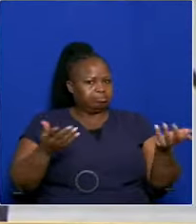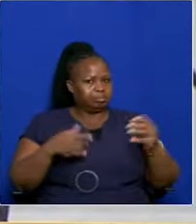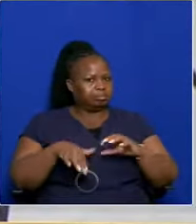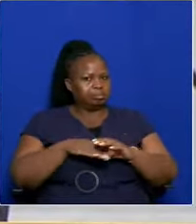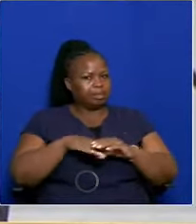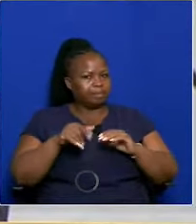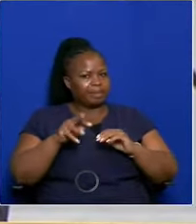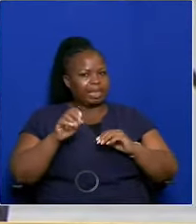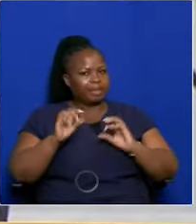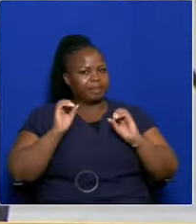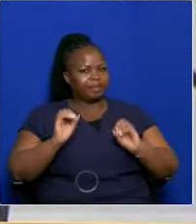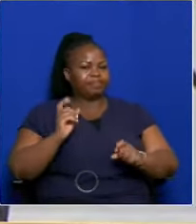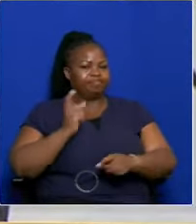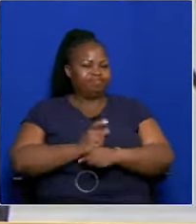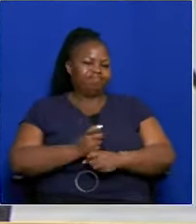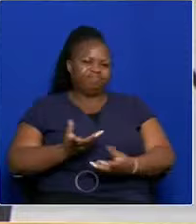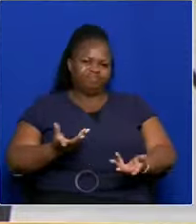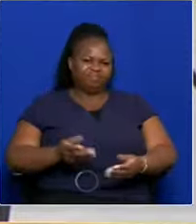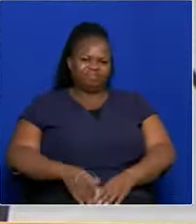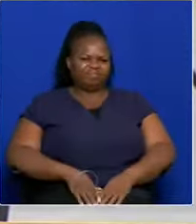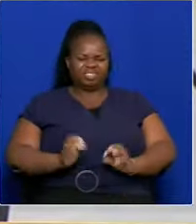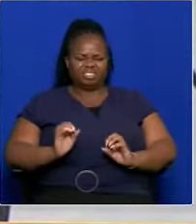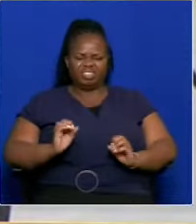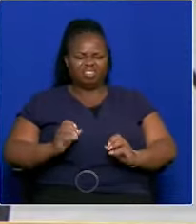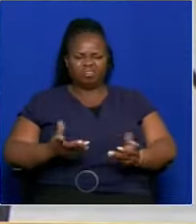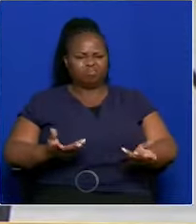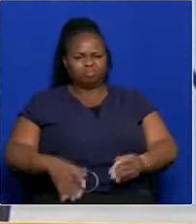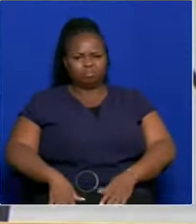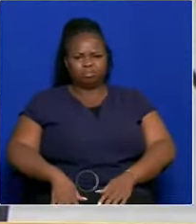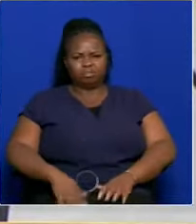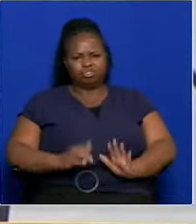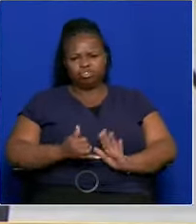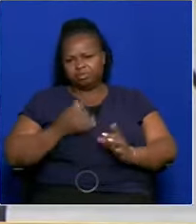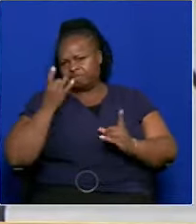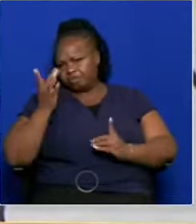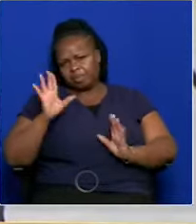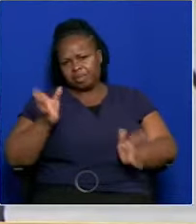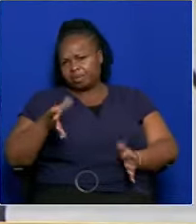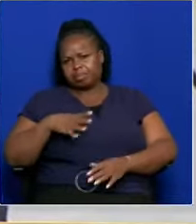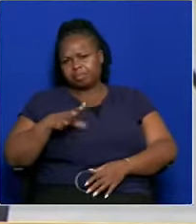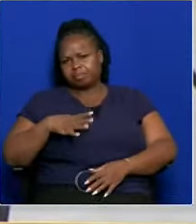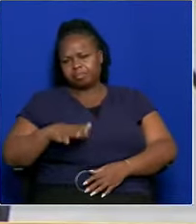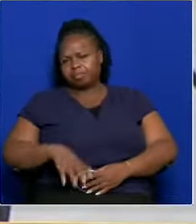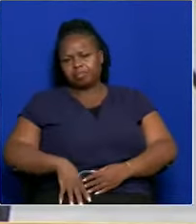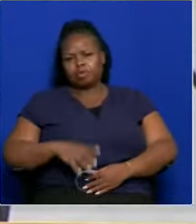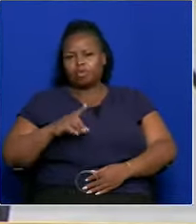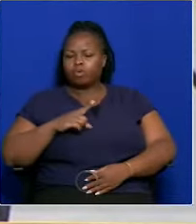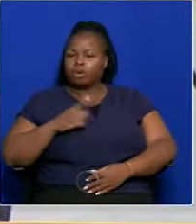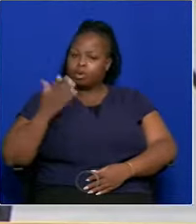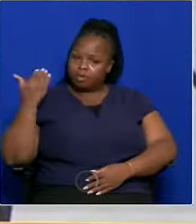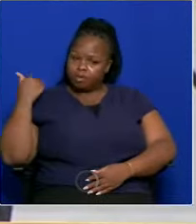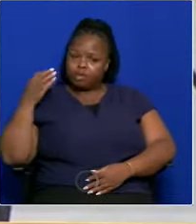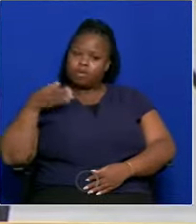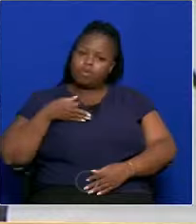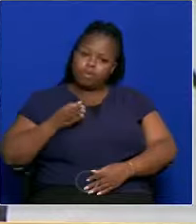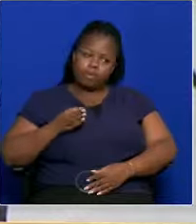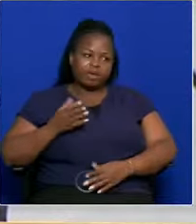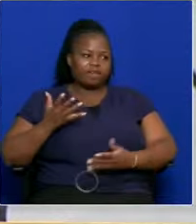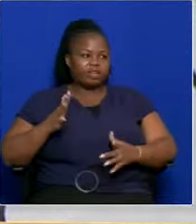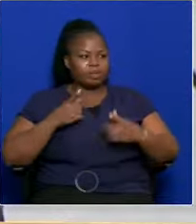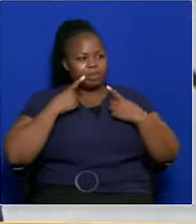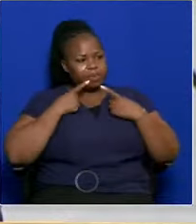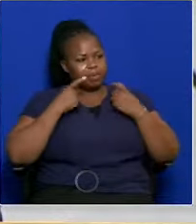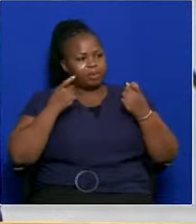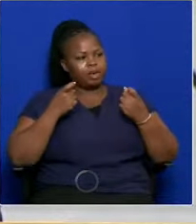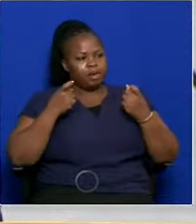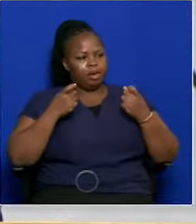there was nothing into it. I was just relaying because initially I did forward him a complaint when there